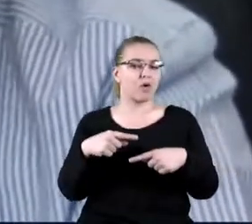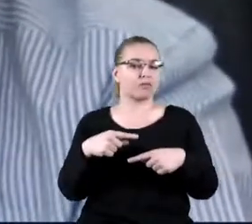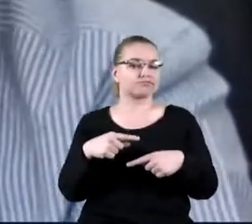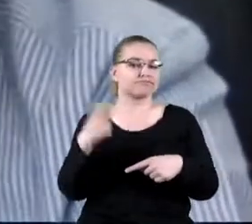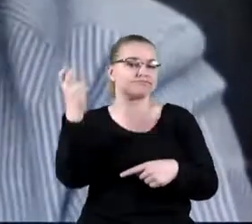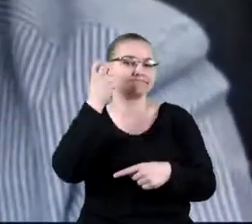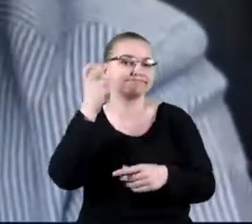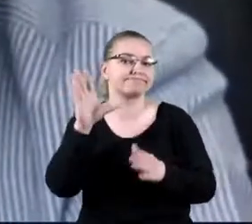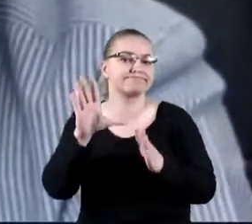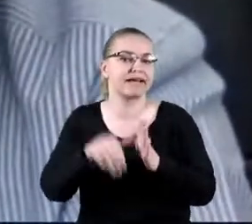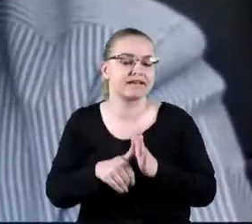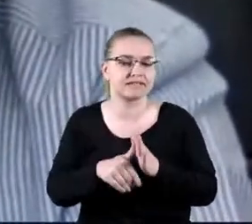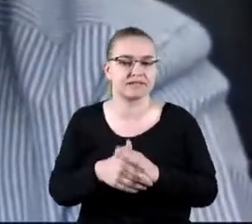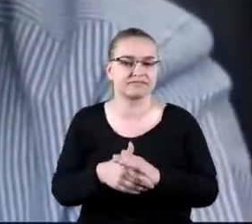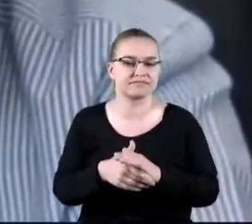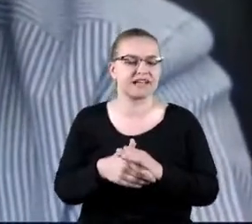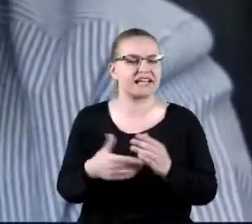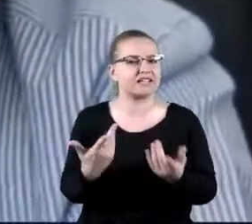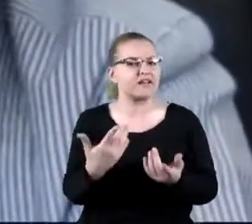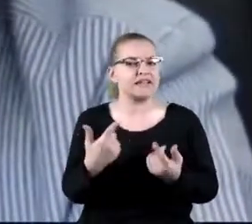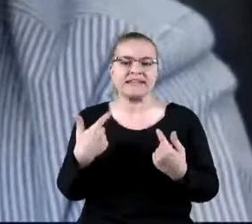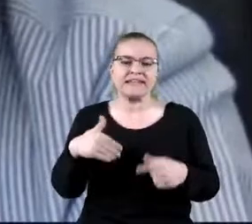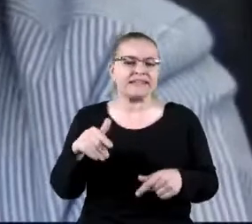all of the needs of the